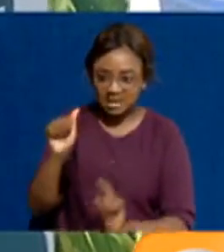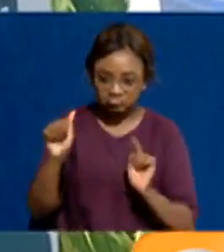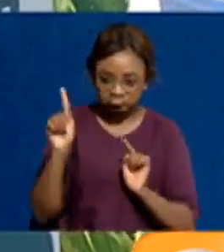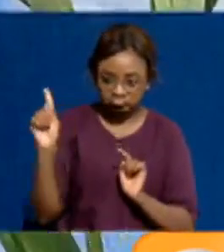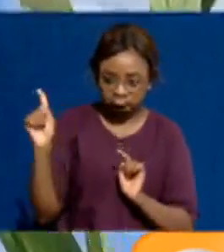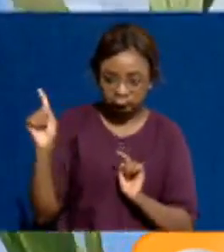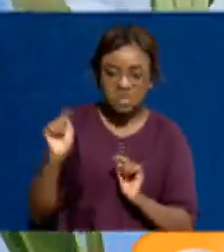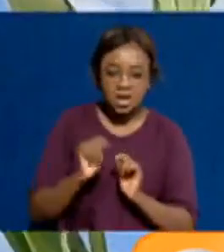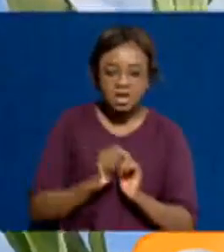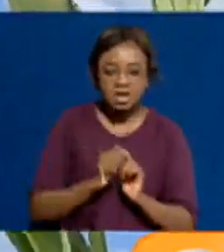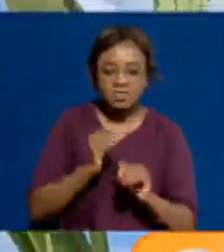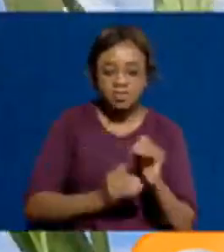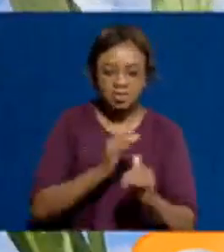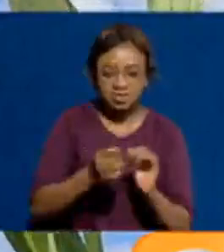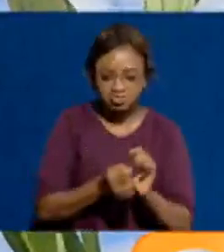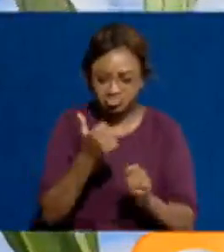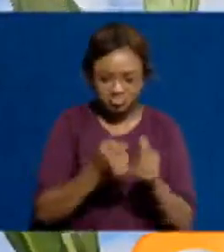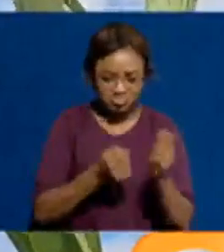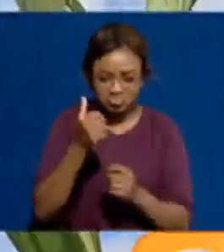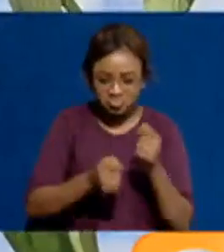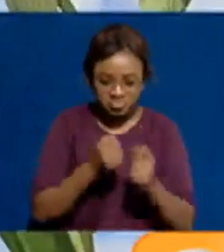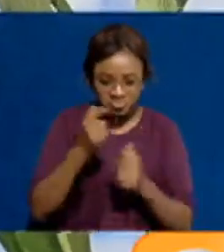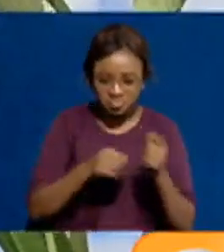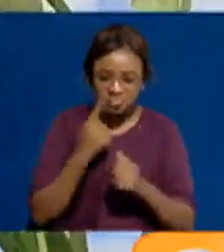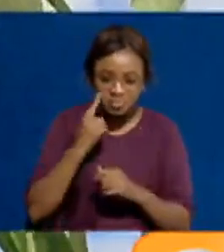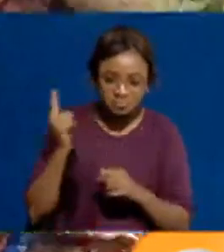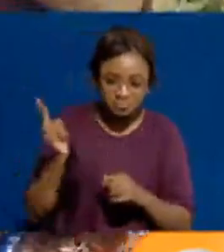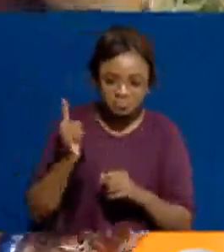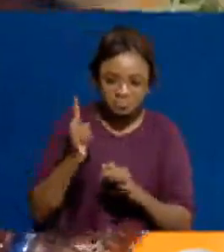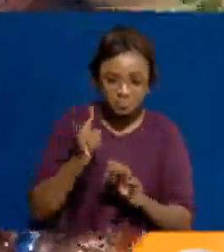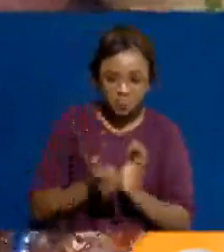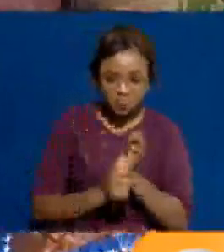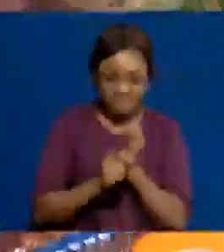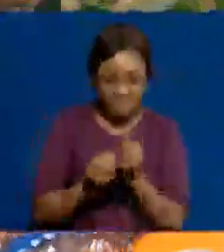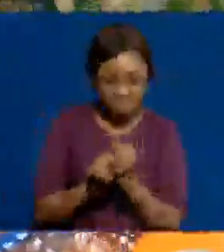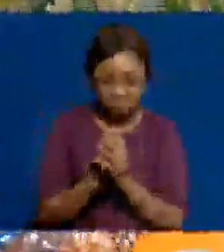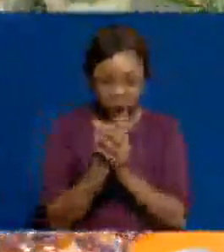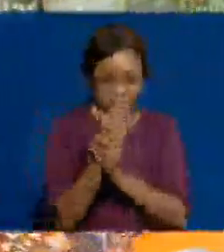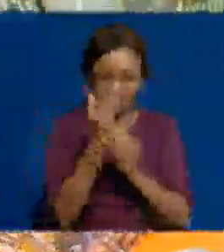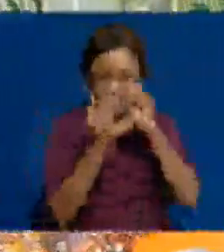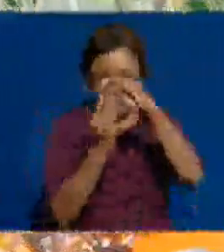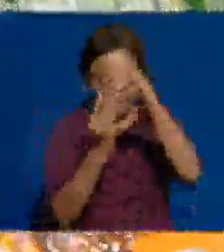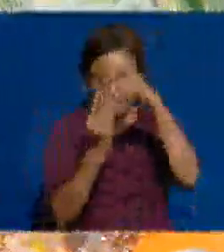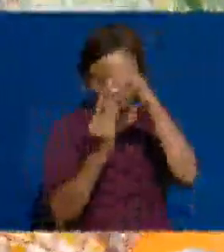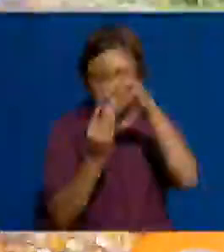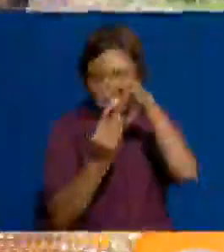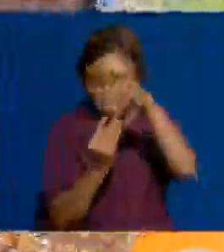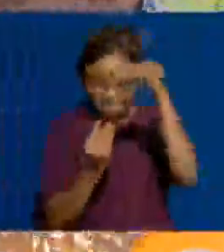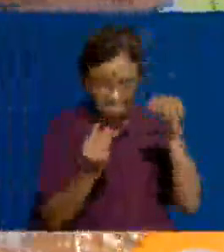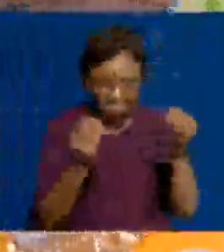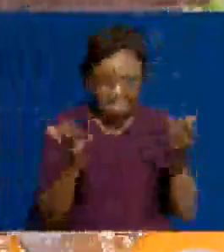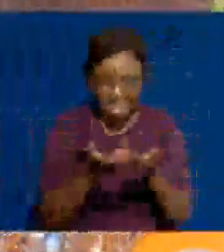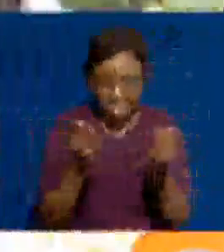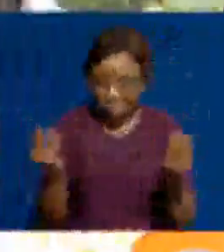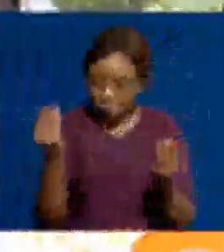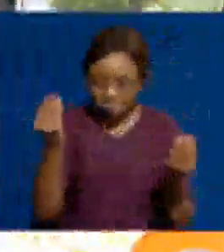detasseling, the process of removing tassels from the top of the maize plant in order to deter self-pollination that may lead to